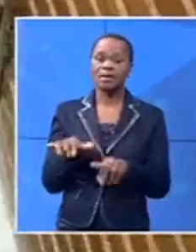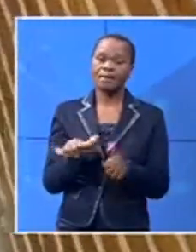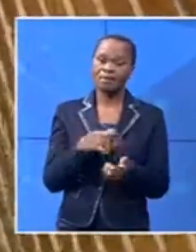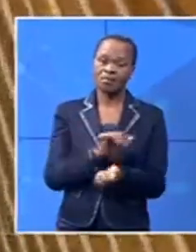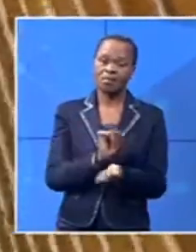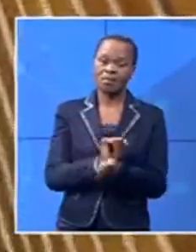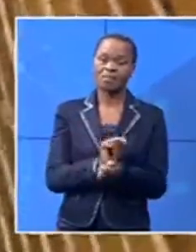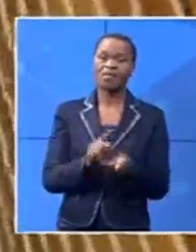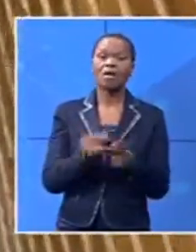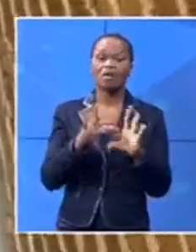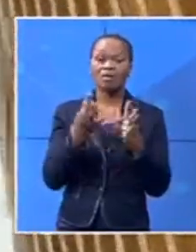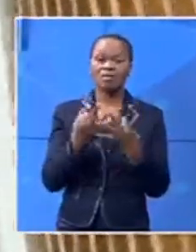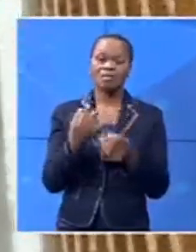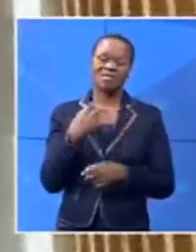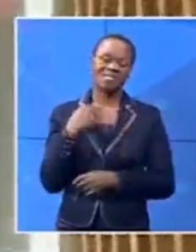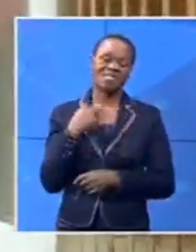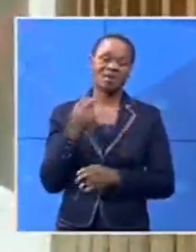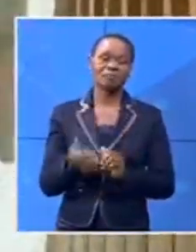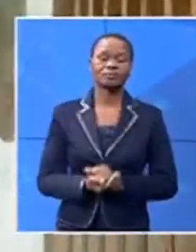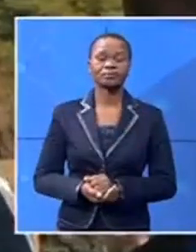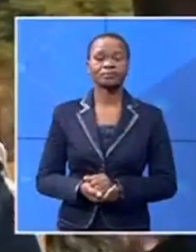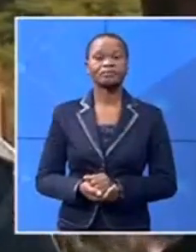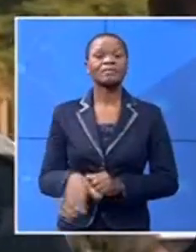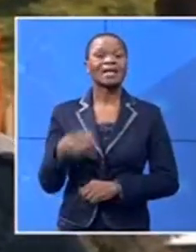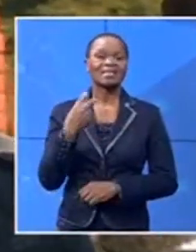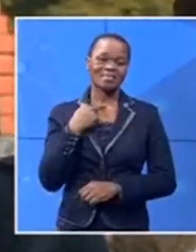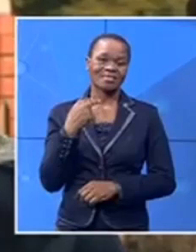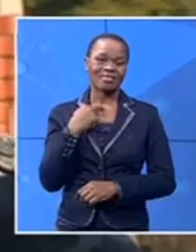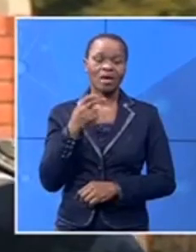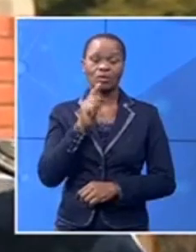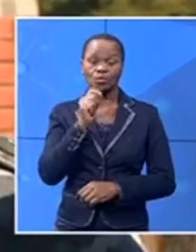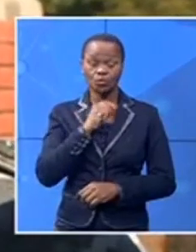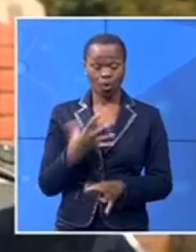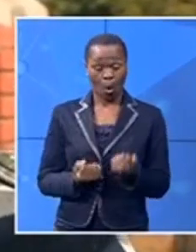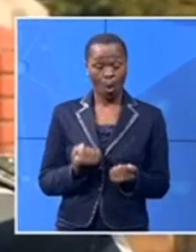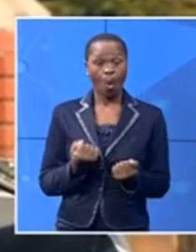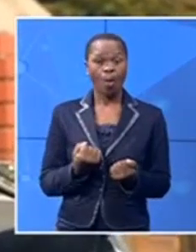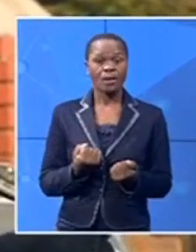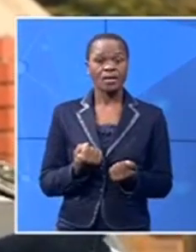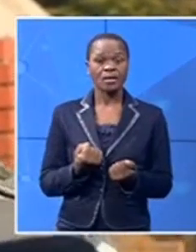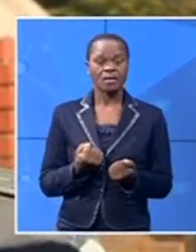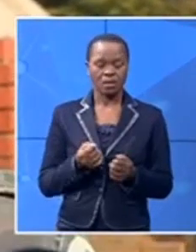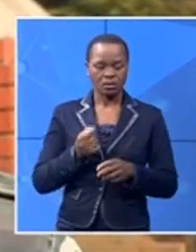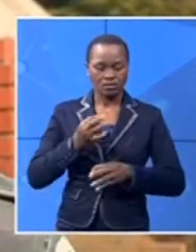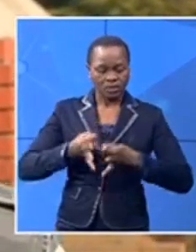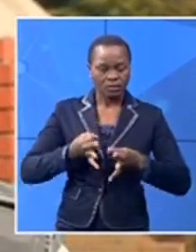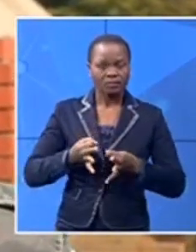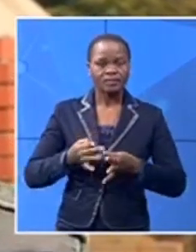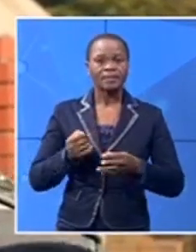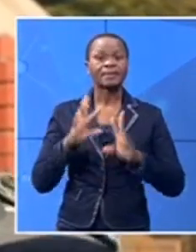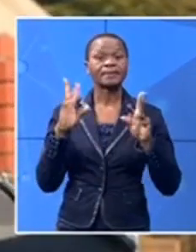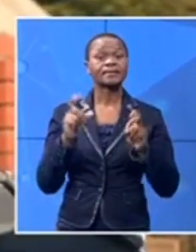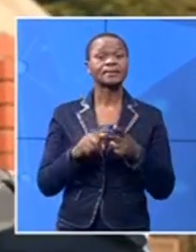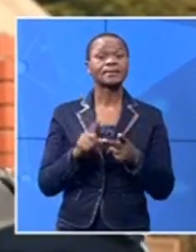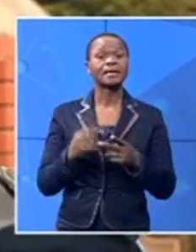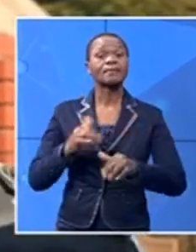emaseleni, bakwabo badondile. We are very dumbfounded about how the courts has dealt with the matter, and if the courts will continue